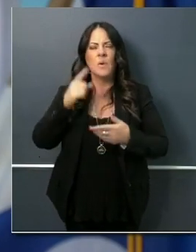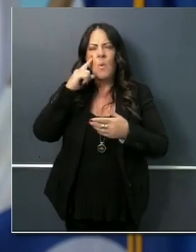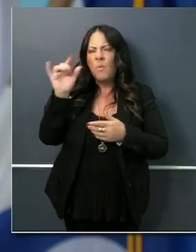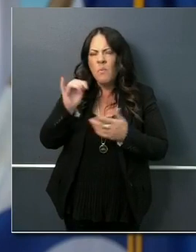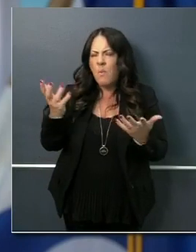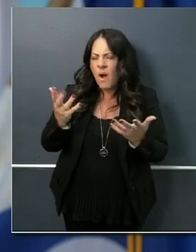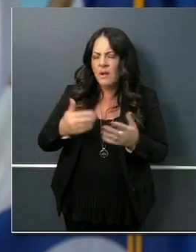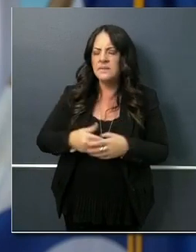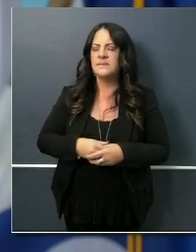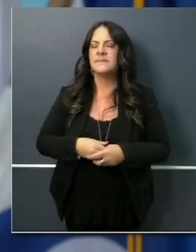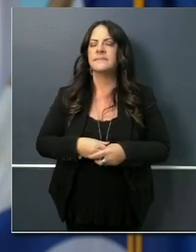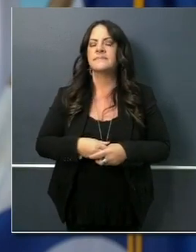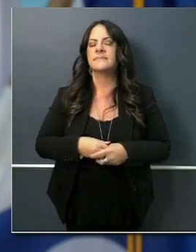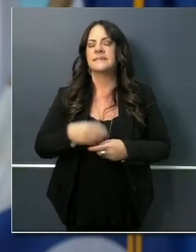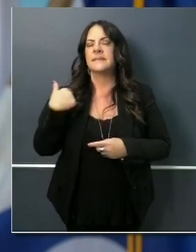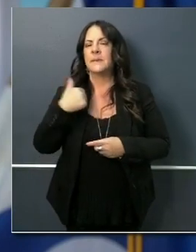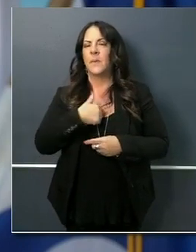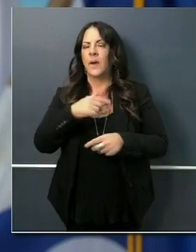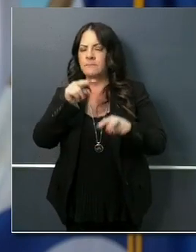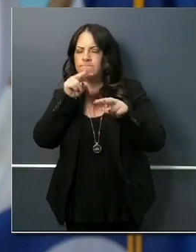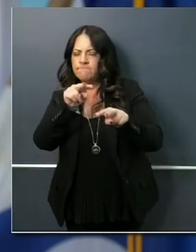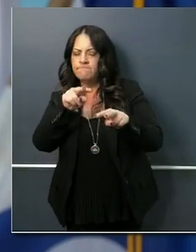the following. We're tracking about